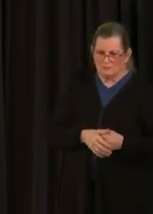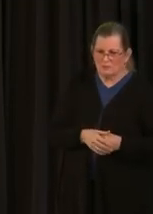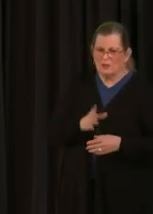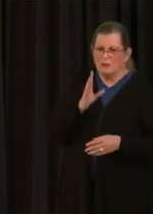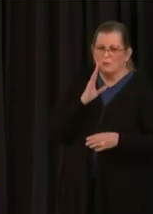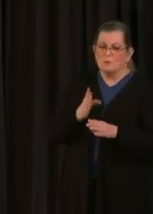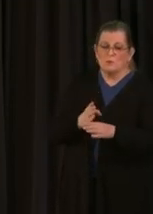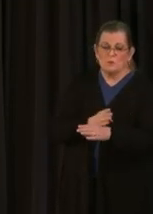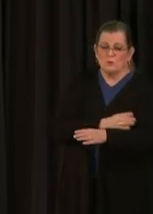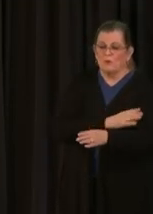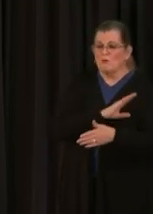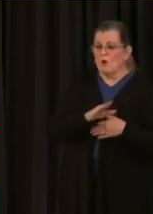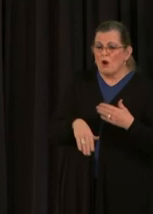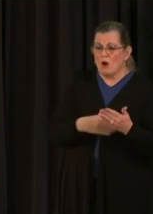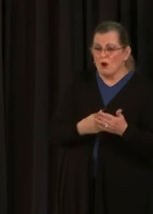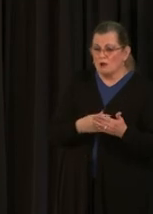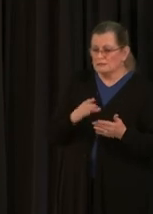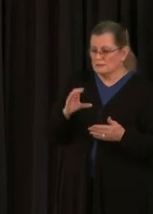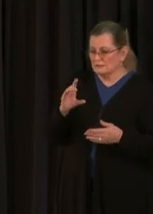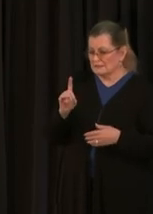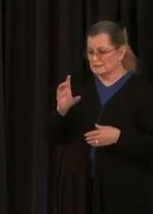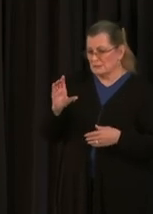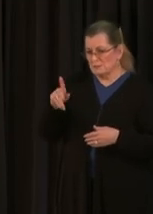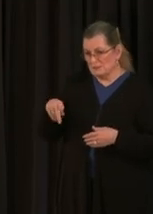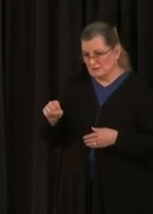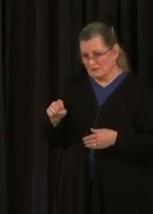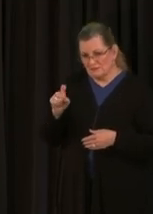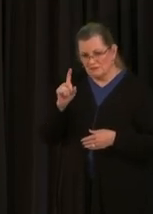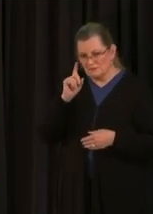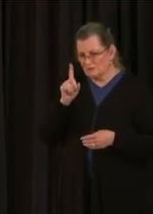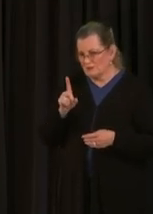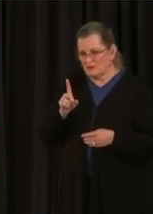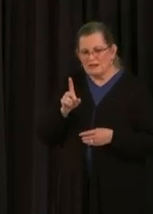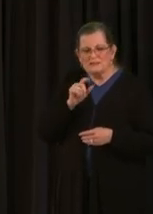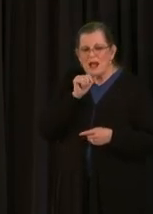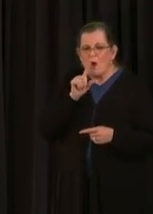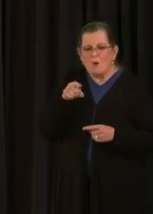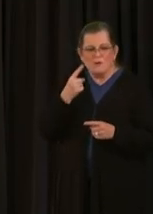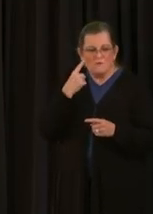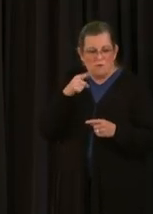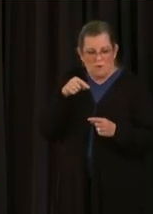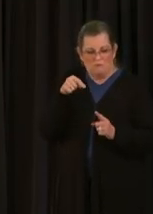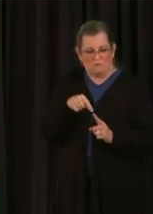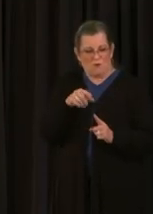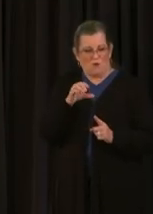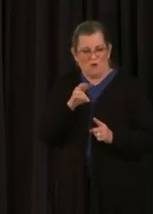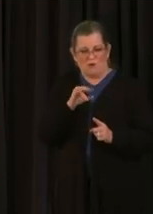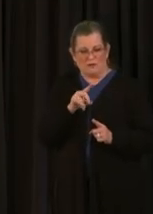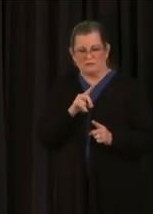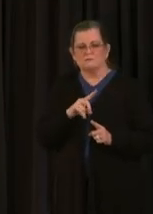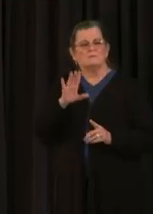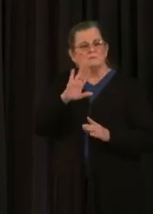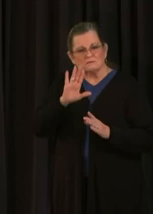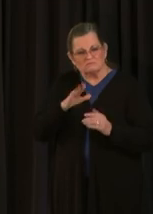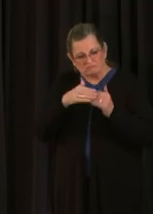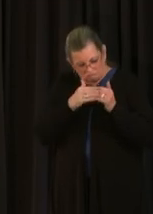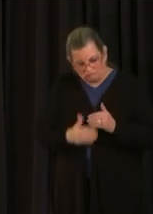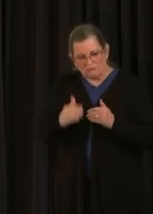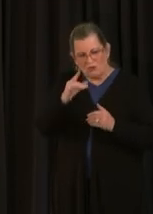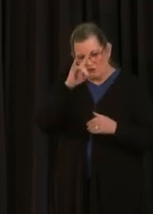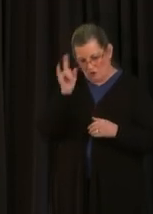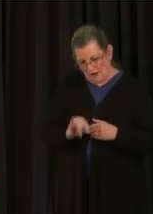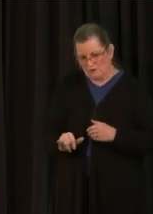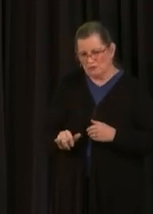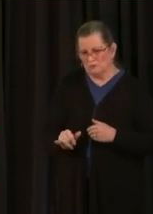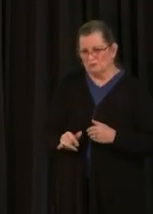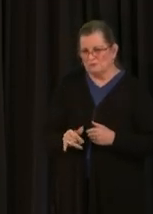door boarding and fare collection in January of this year, January 3rd. If you want a complete list of what